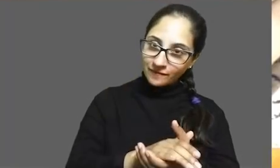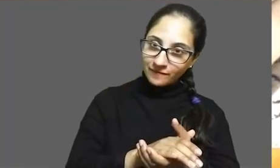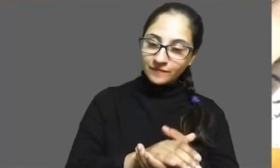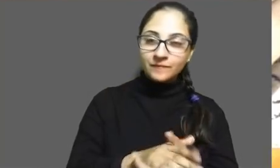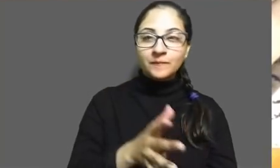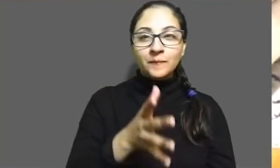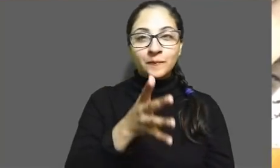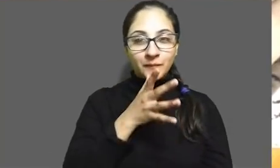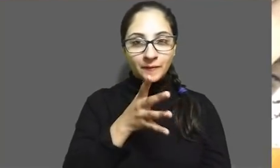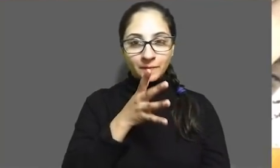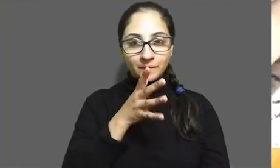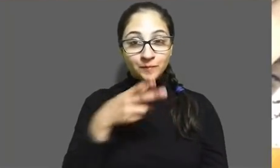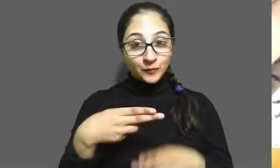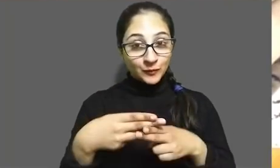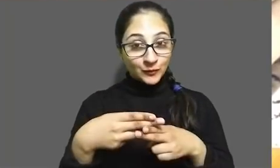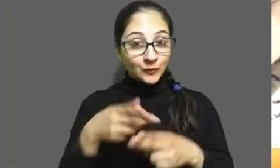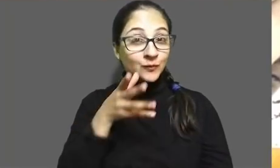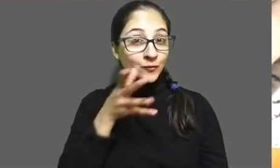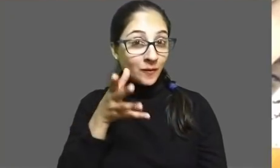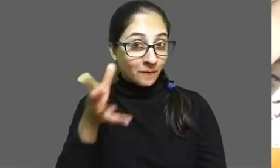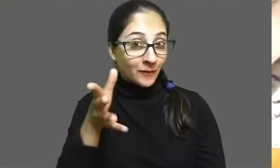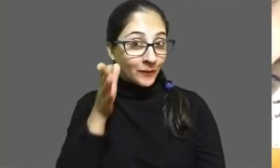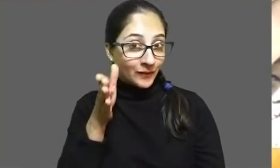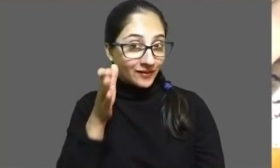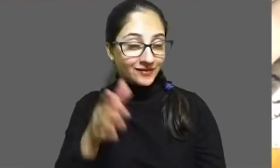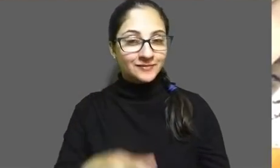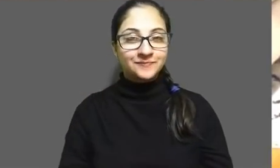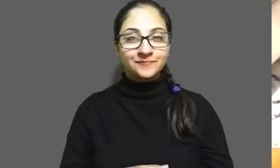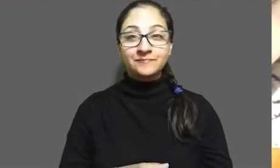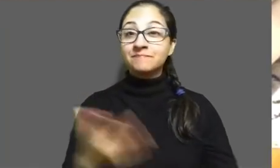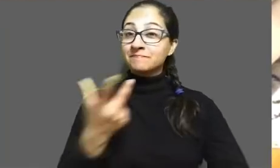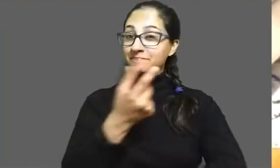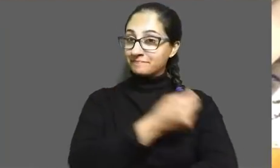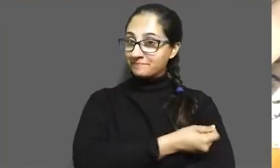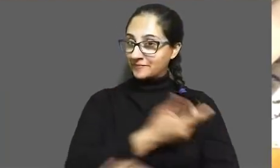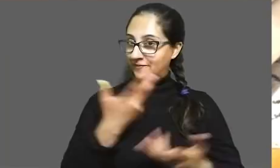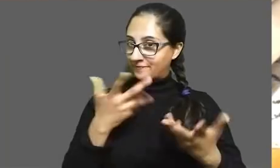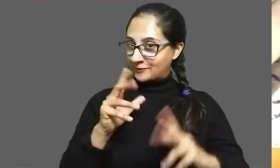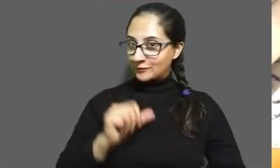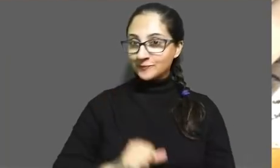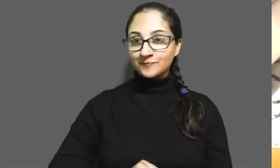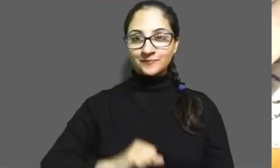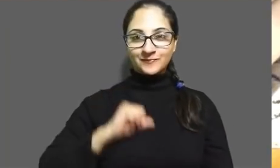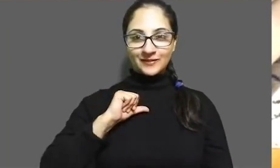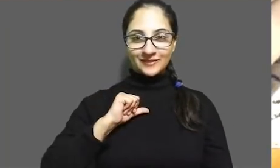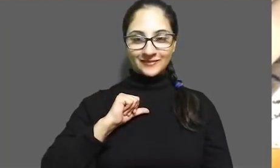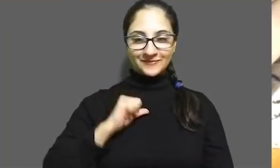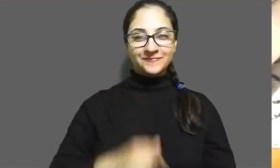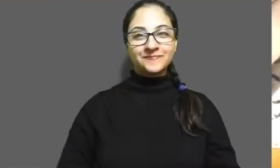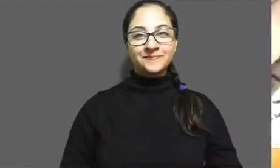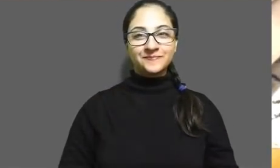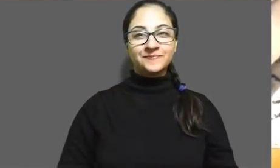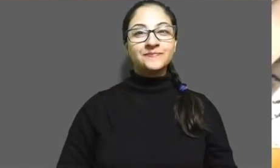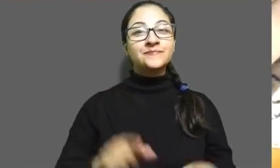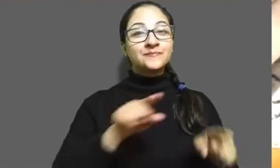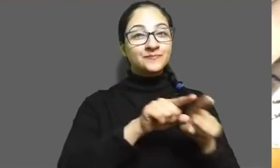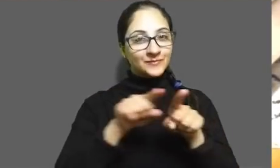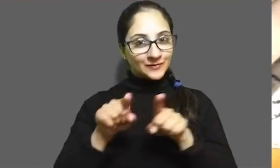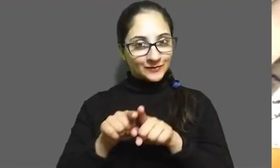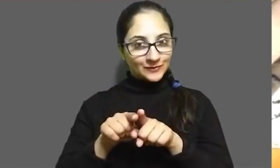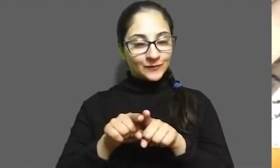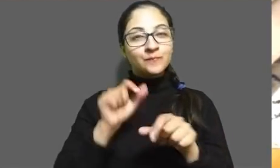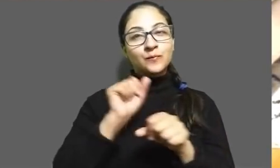mom, a soon-to-be grandma, a proud vaccine recipient. I am also an